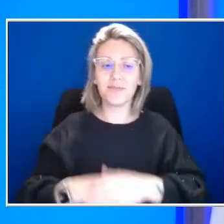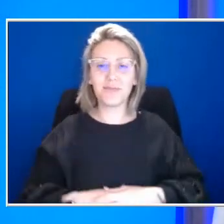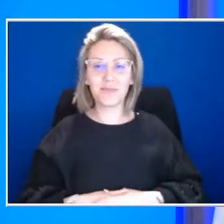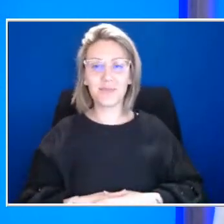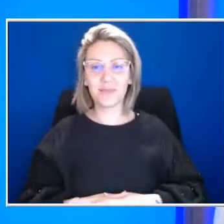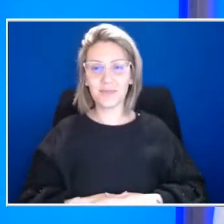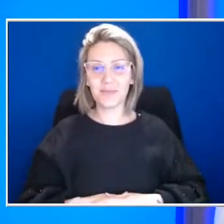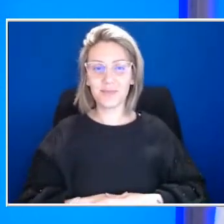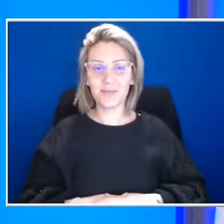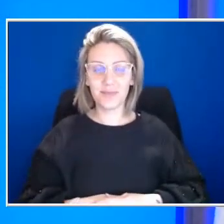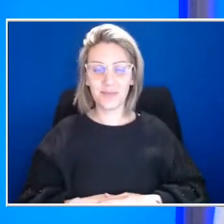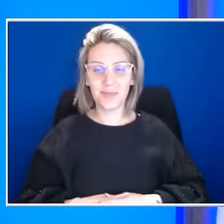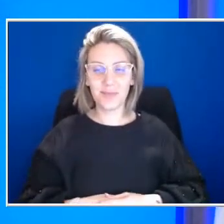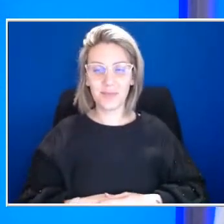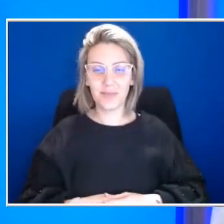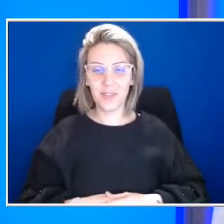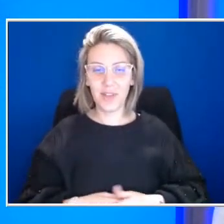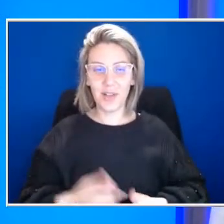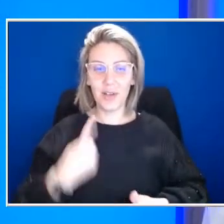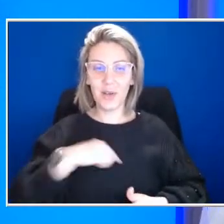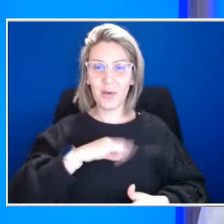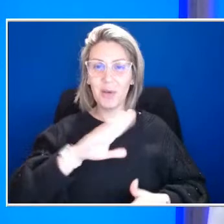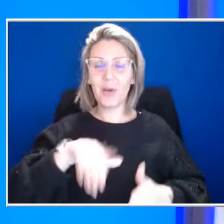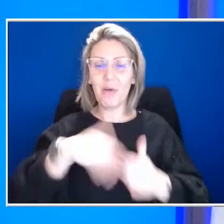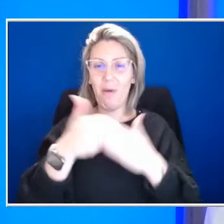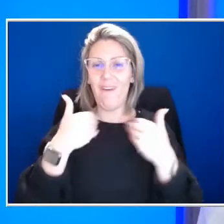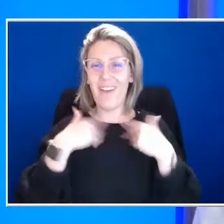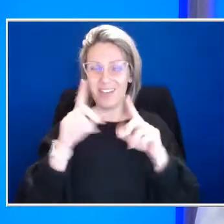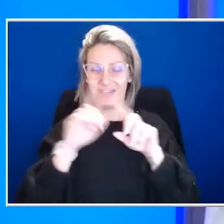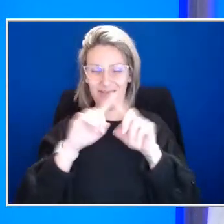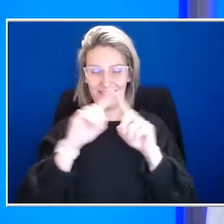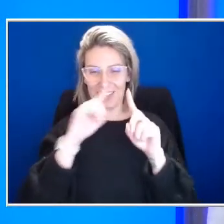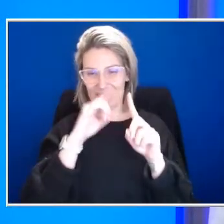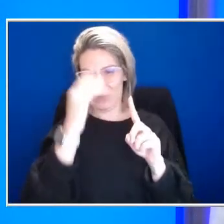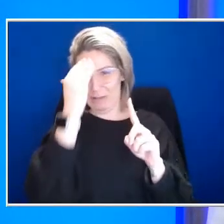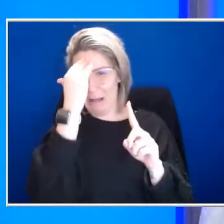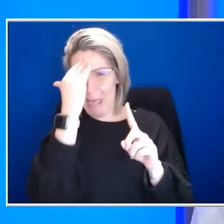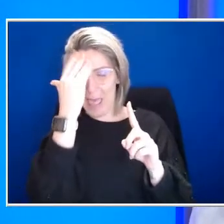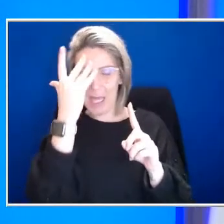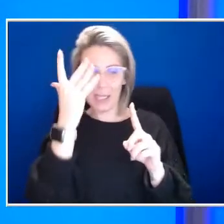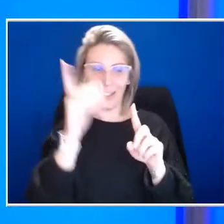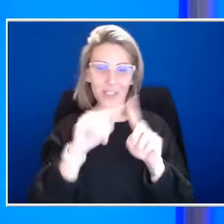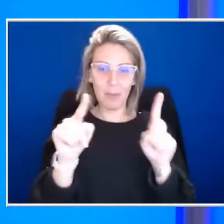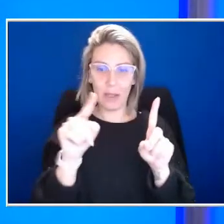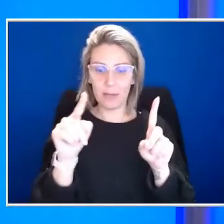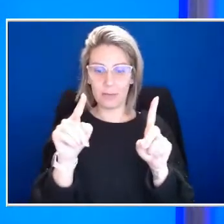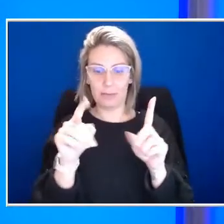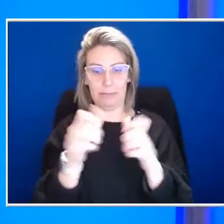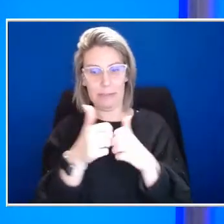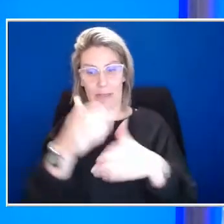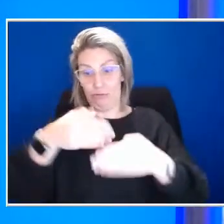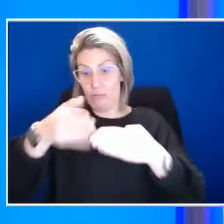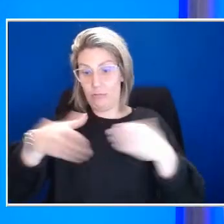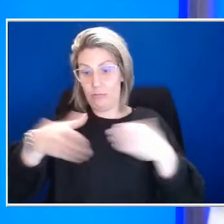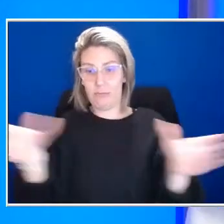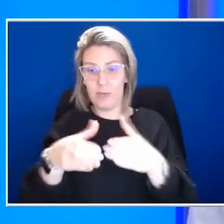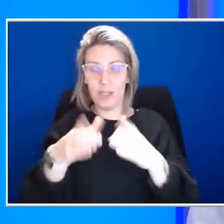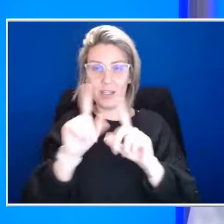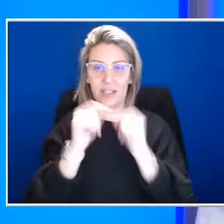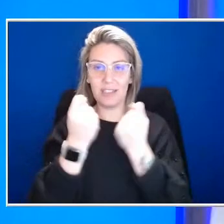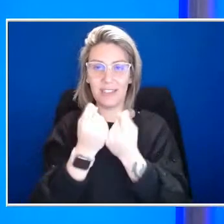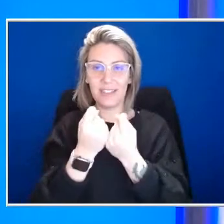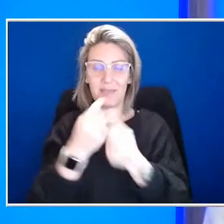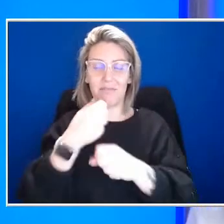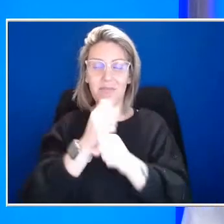a little bit of different knowledge, but at the end of the day, we make a decision as a team to make sure a patient goes from point A to point B.